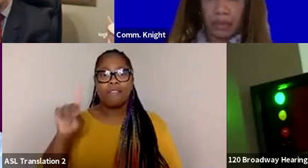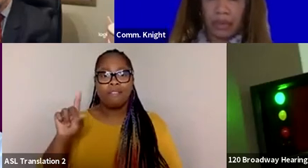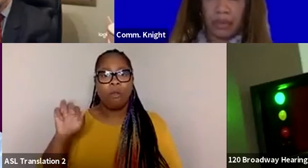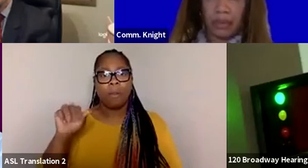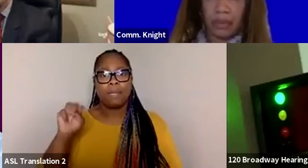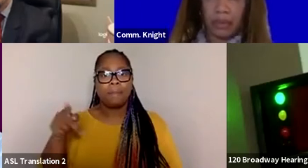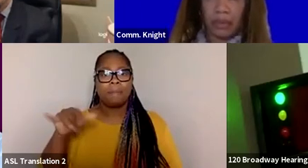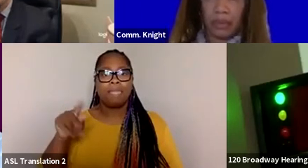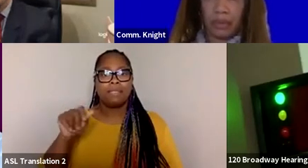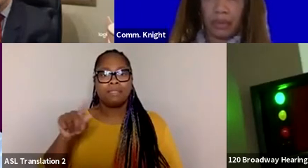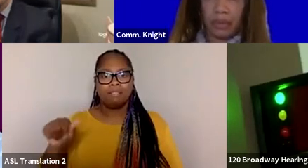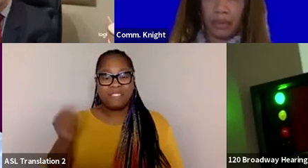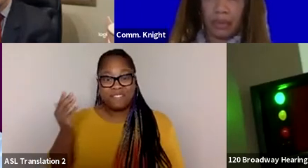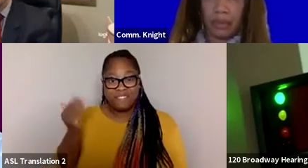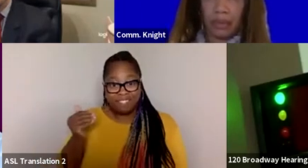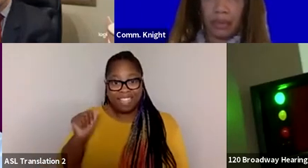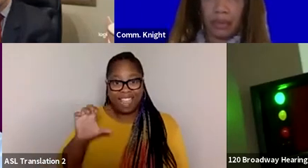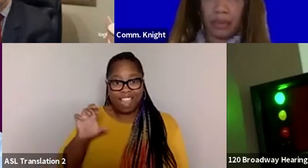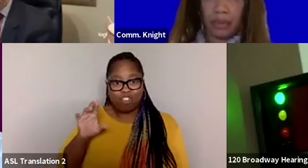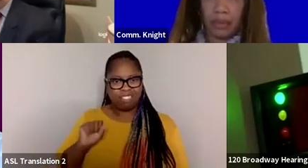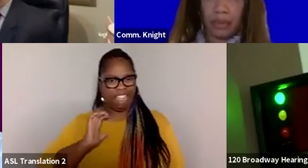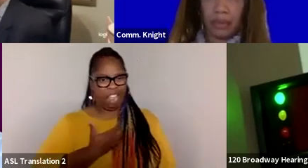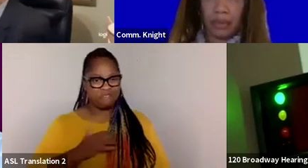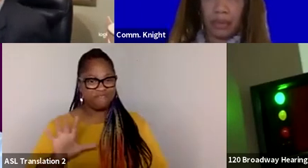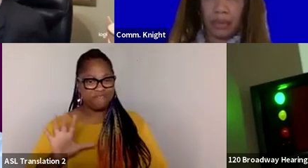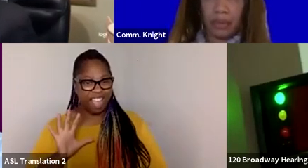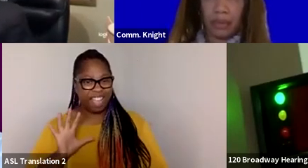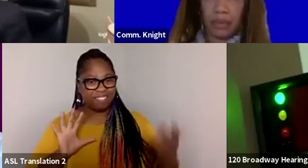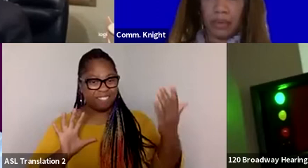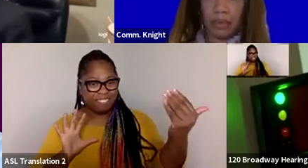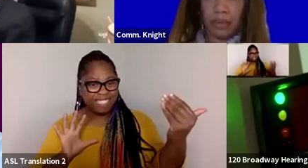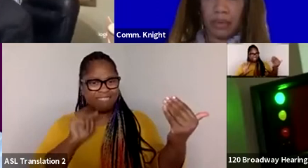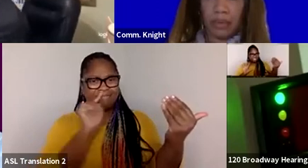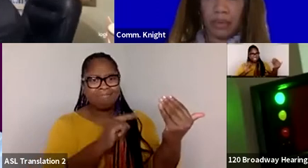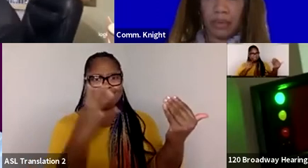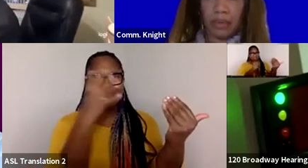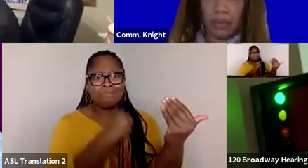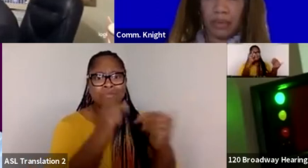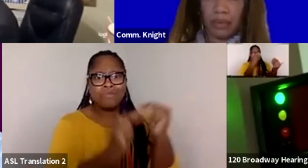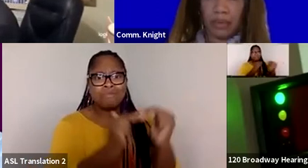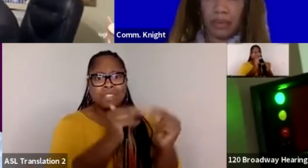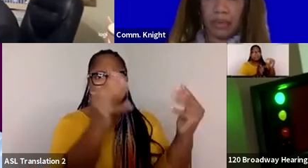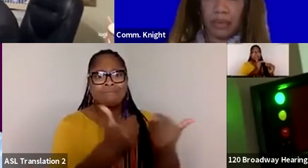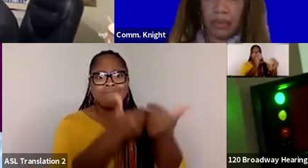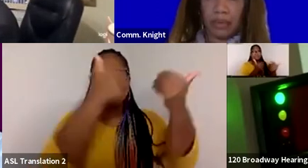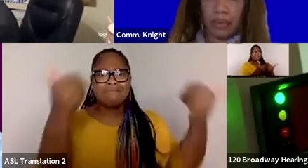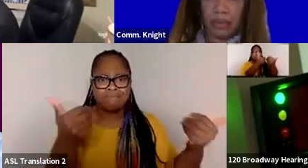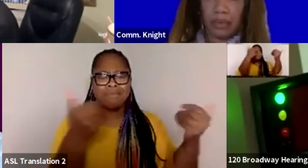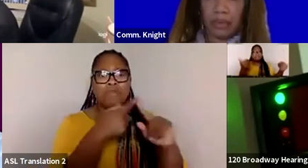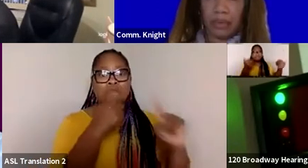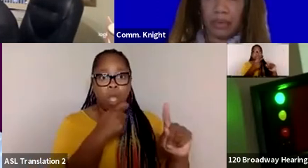acres as opposed to our 5 acres. Grand Army Plaza, all of those beautiful buildings are separated from the circle